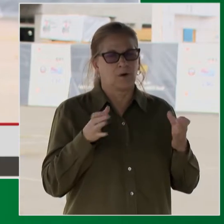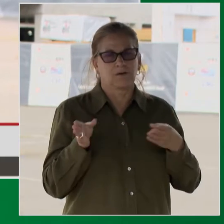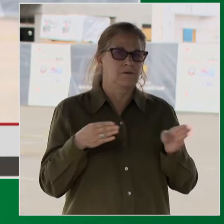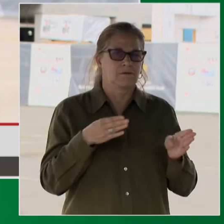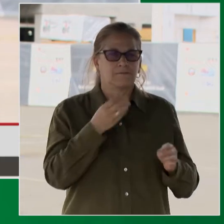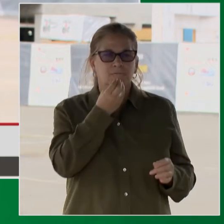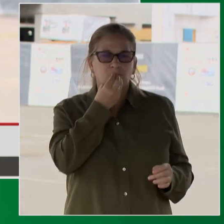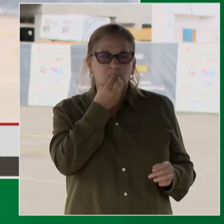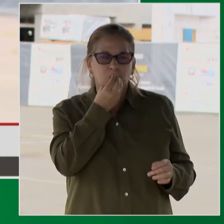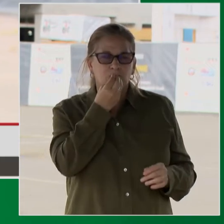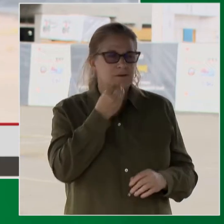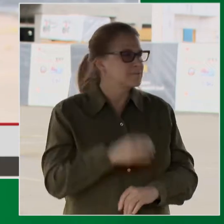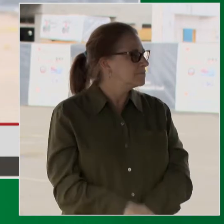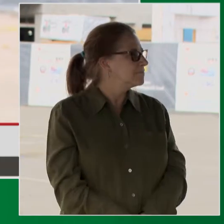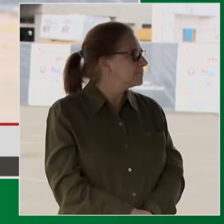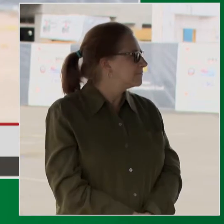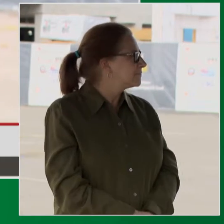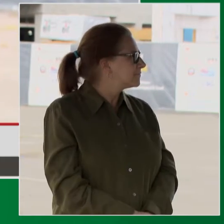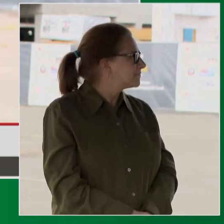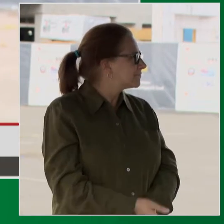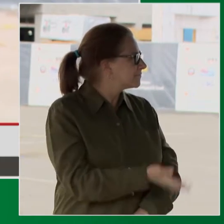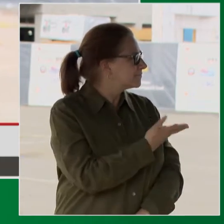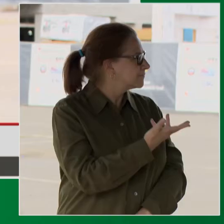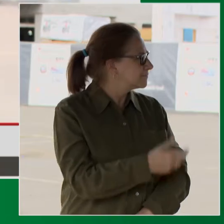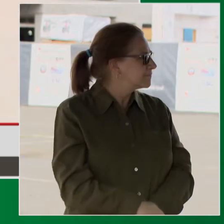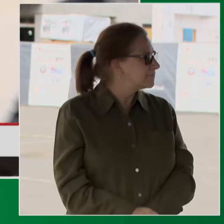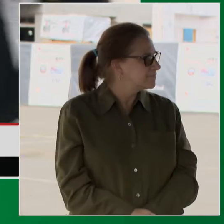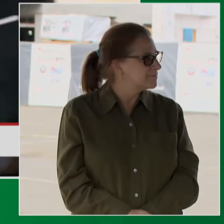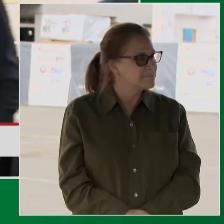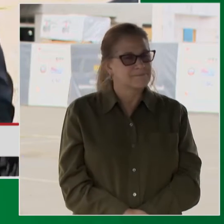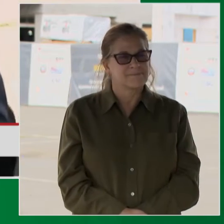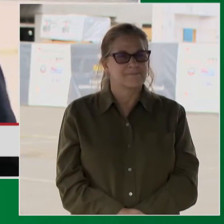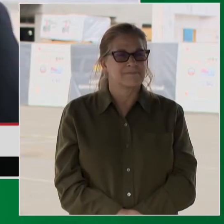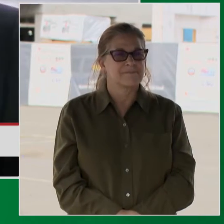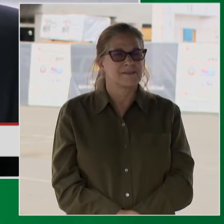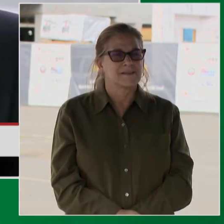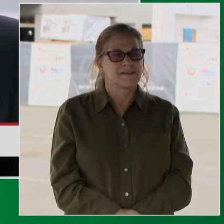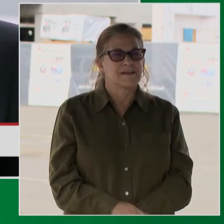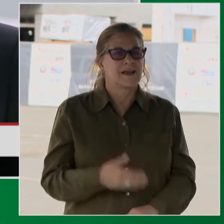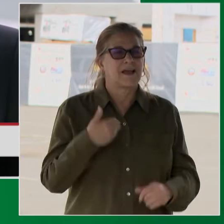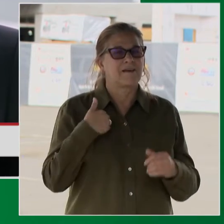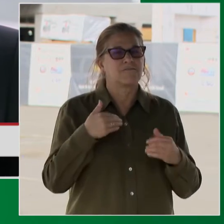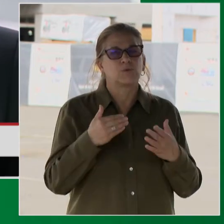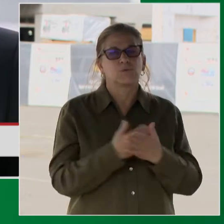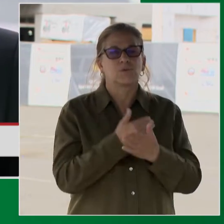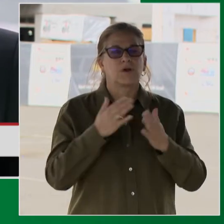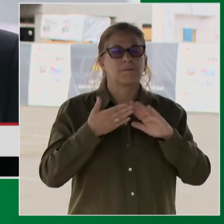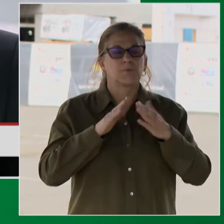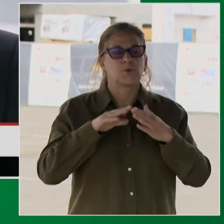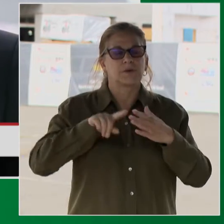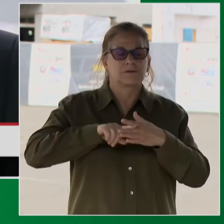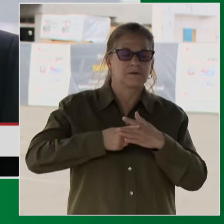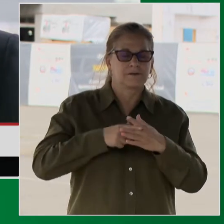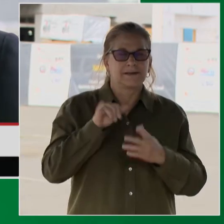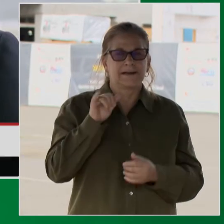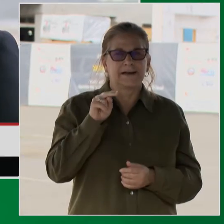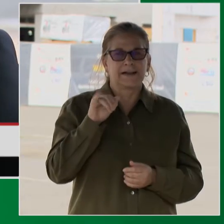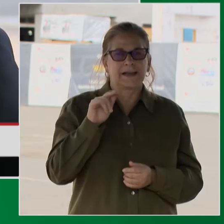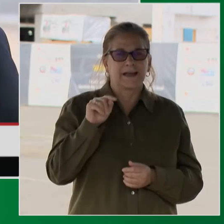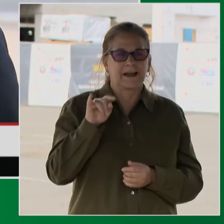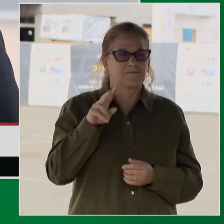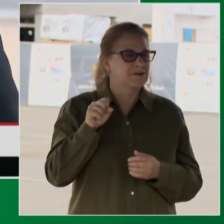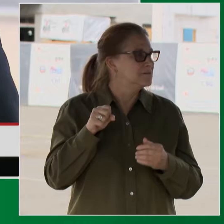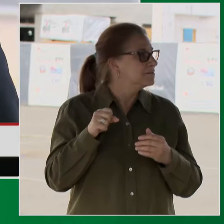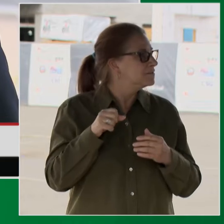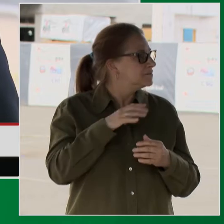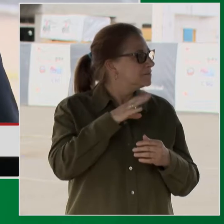Sarosh, we're at a new community site. Tell us about New Communities Initiative and how we're moving the needle on those sites around the